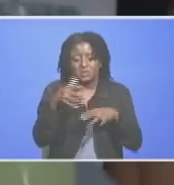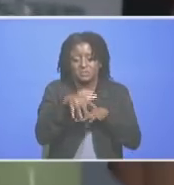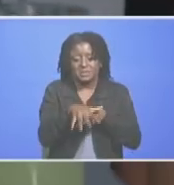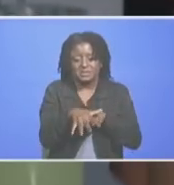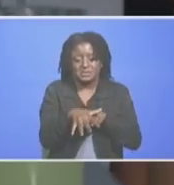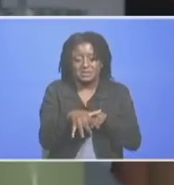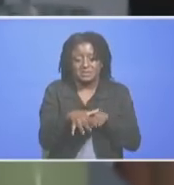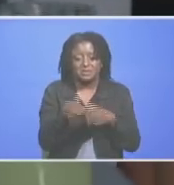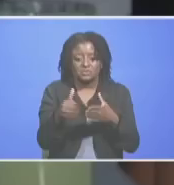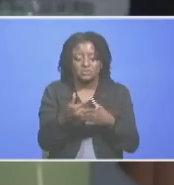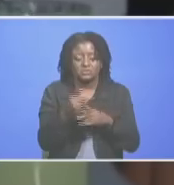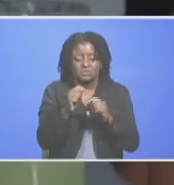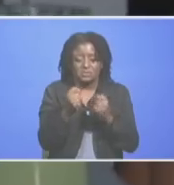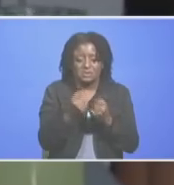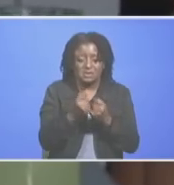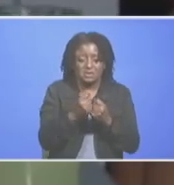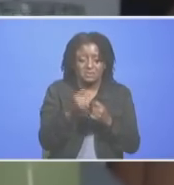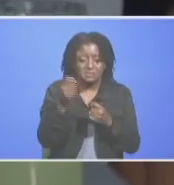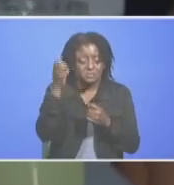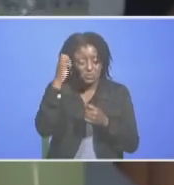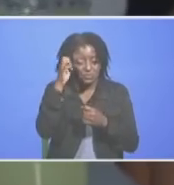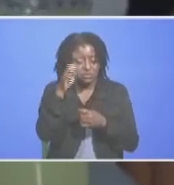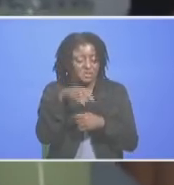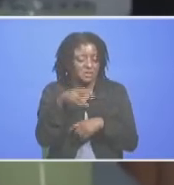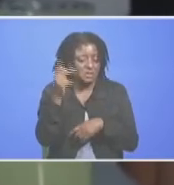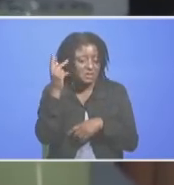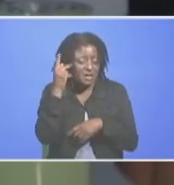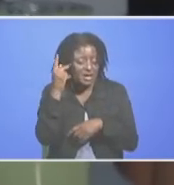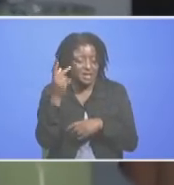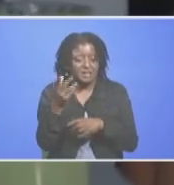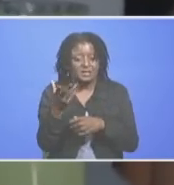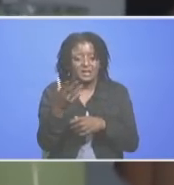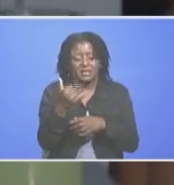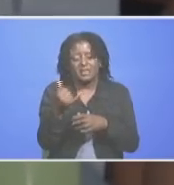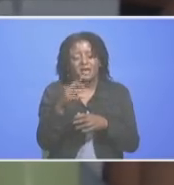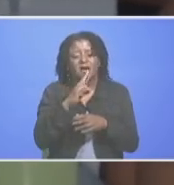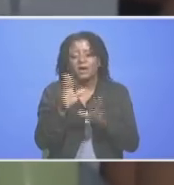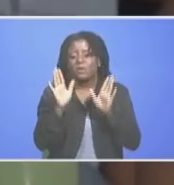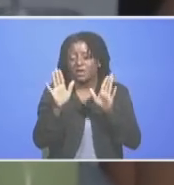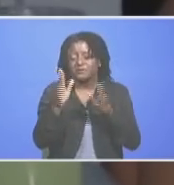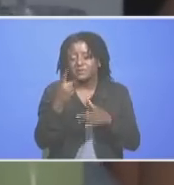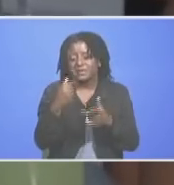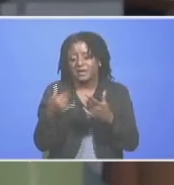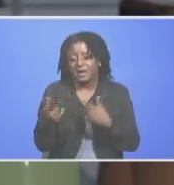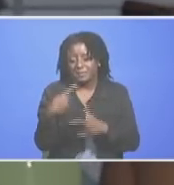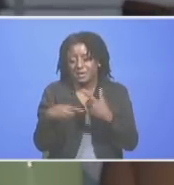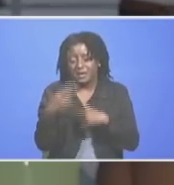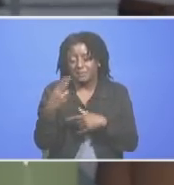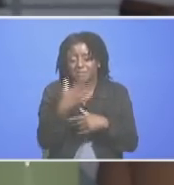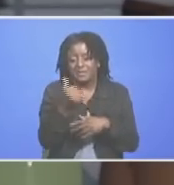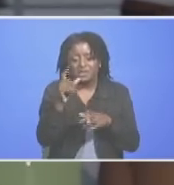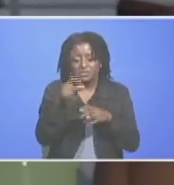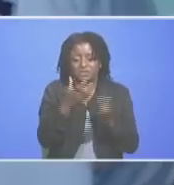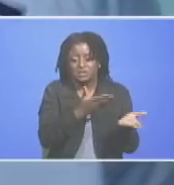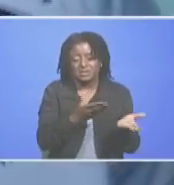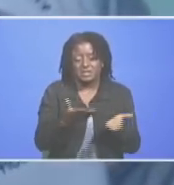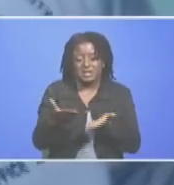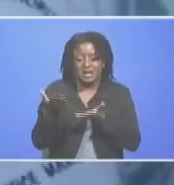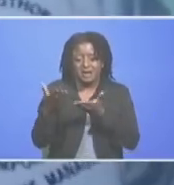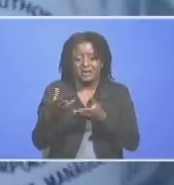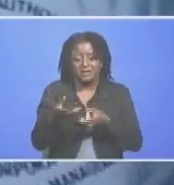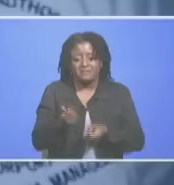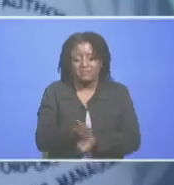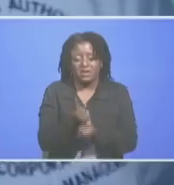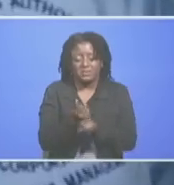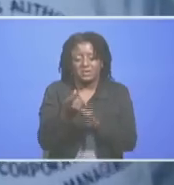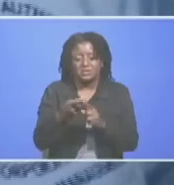Eugene, I see Kyle, you have Devon. I mean, they're wonderful. They're coming up and they should carry volleyball to the next future. It's good that you